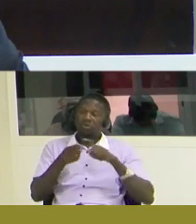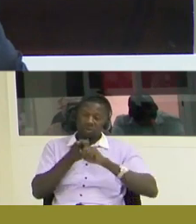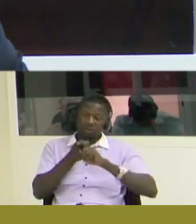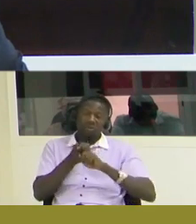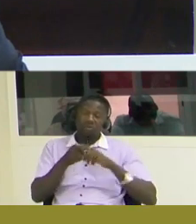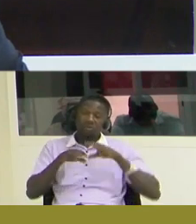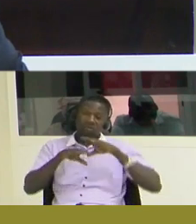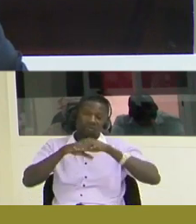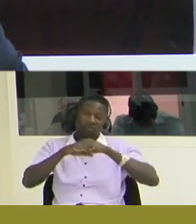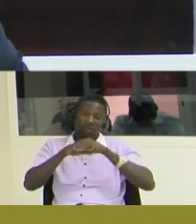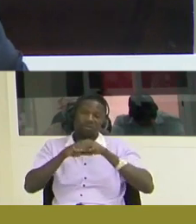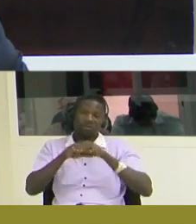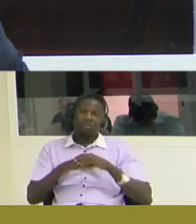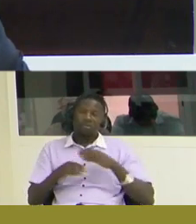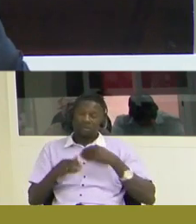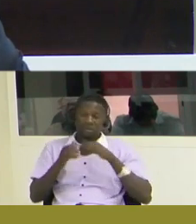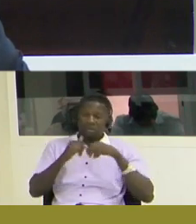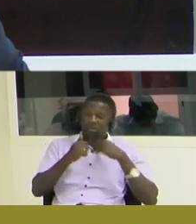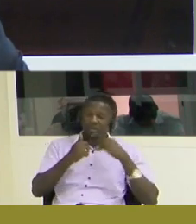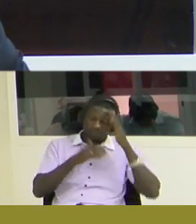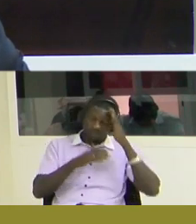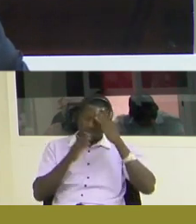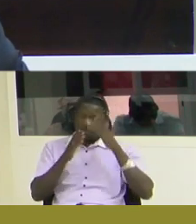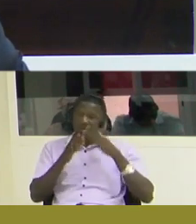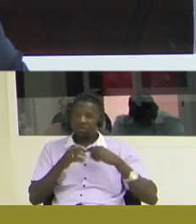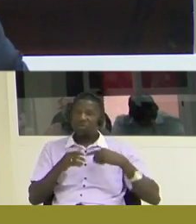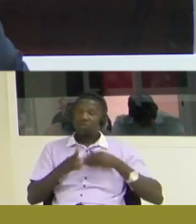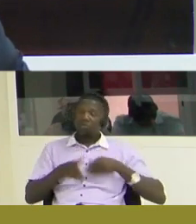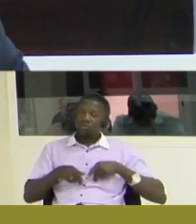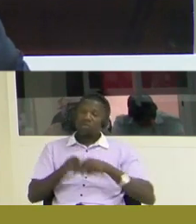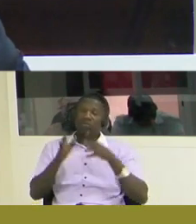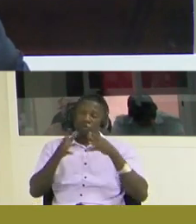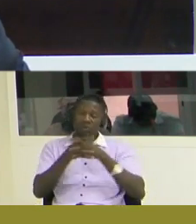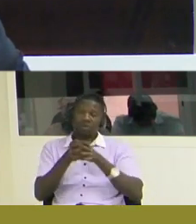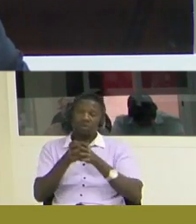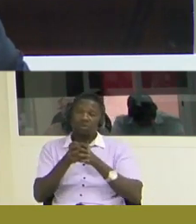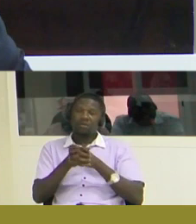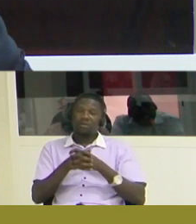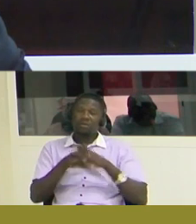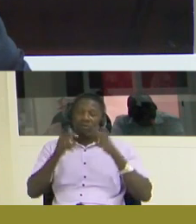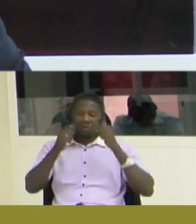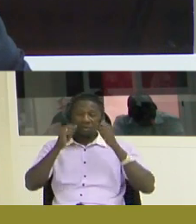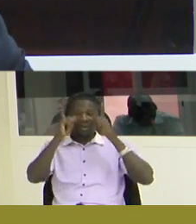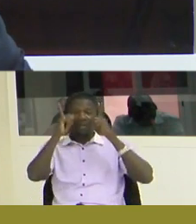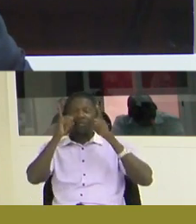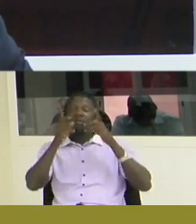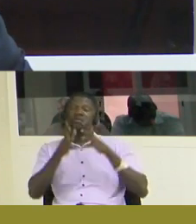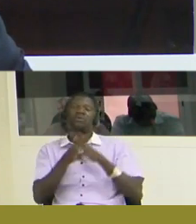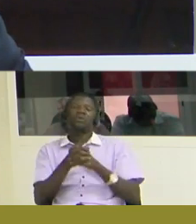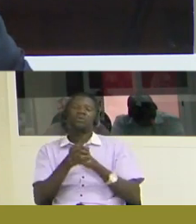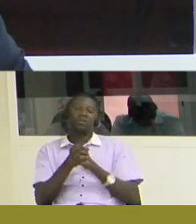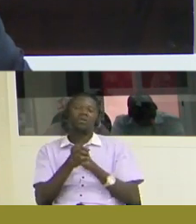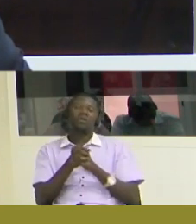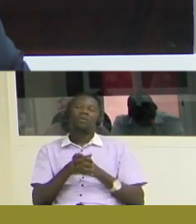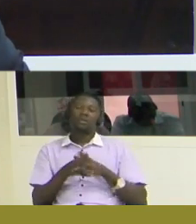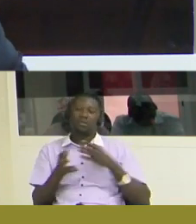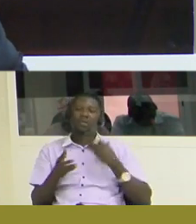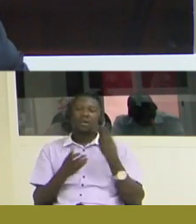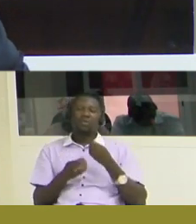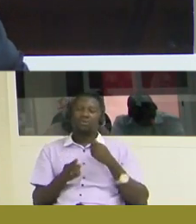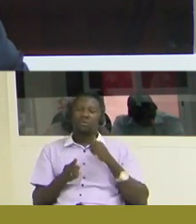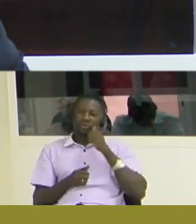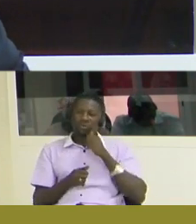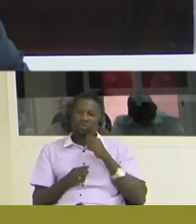trouble you move together you live together and and that is what how we used to address each